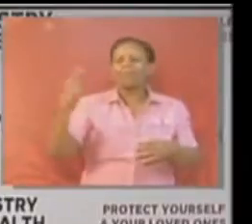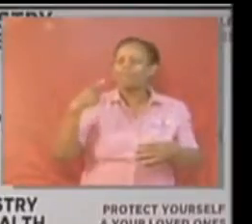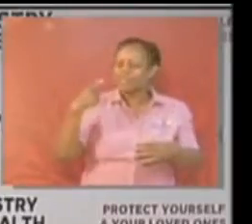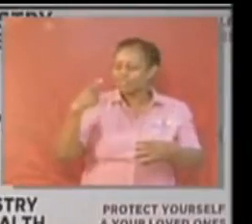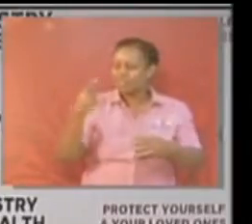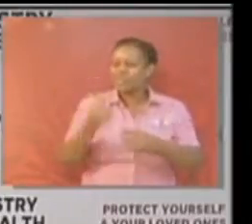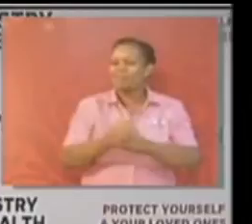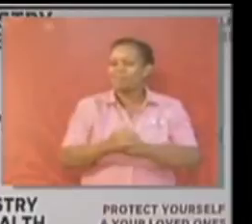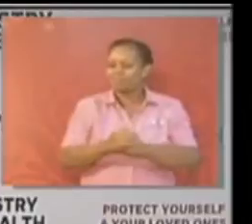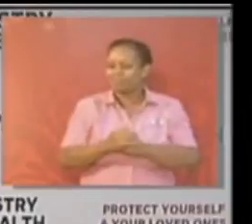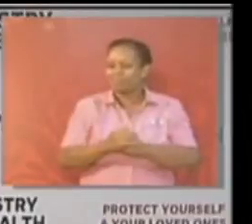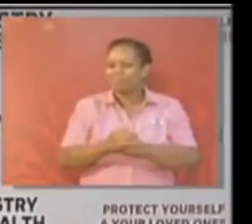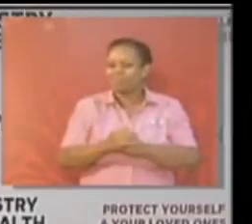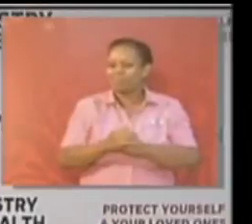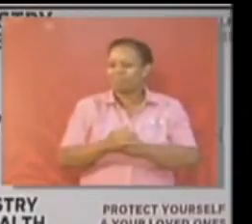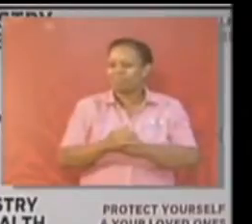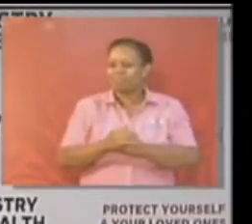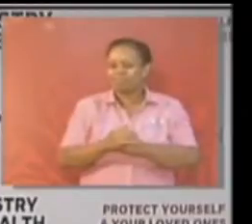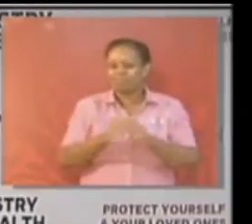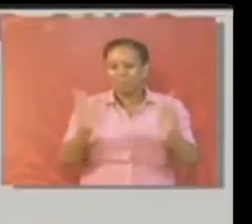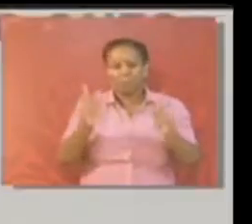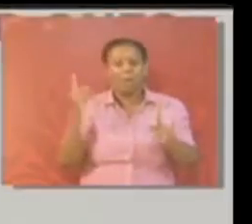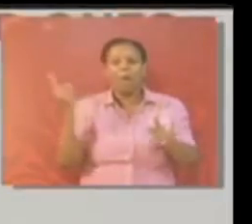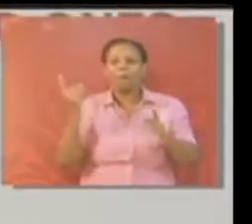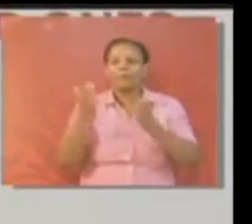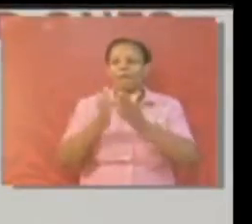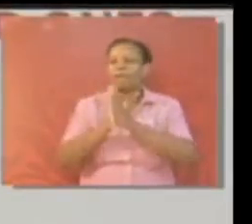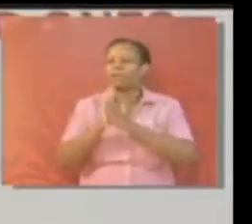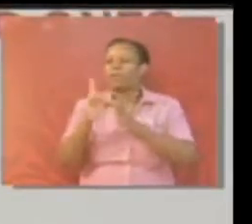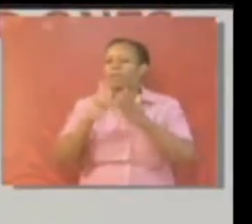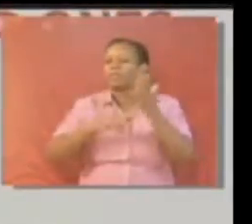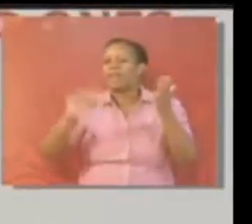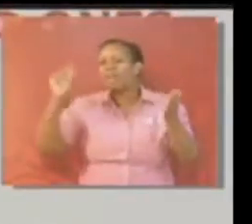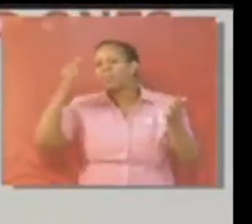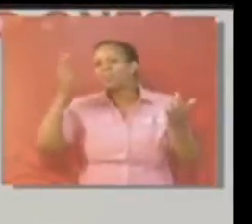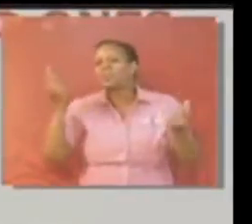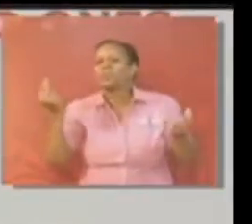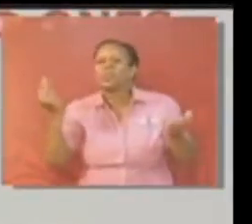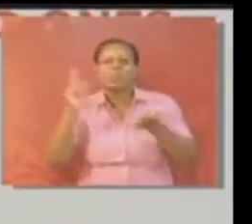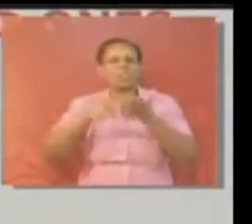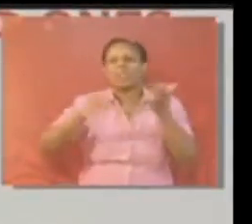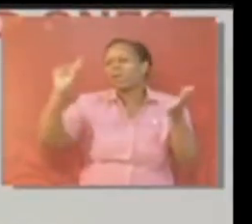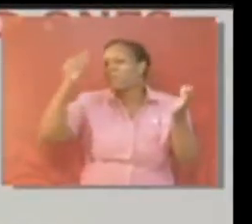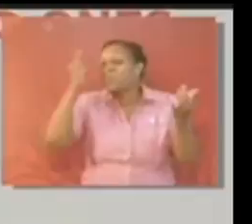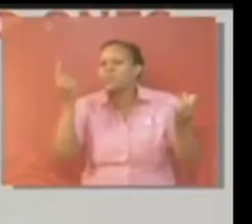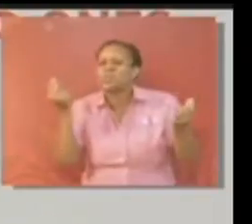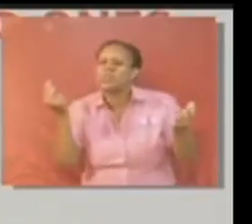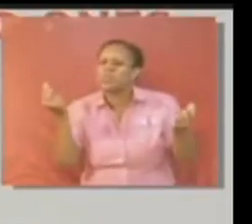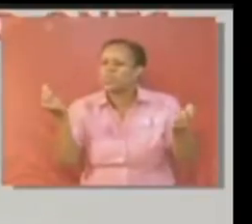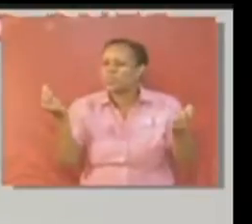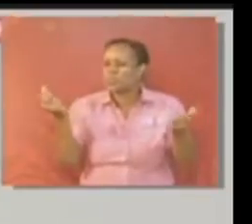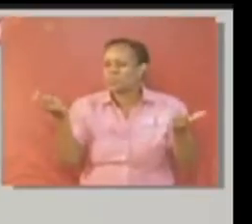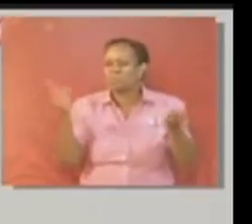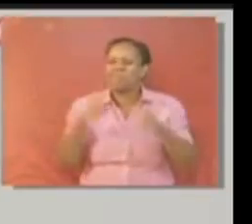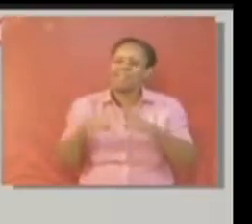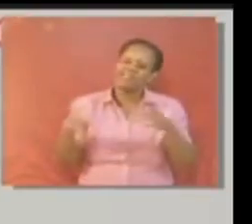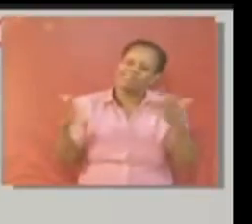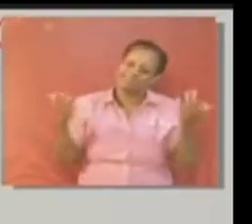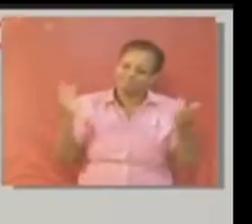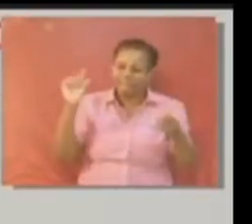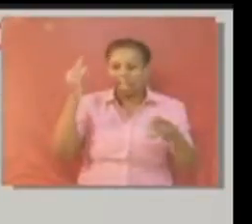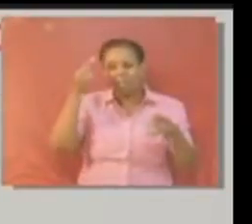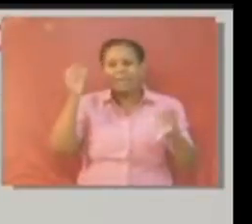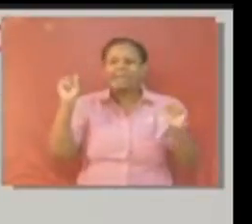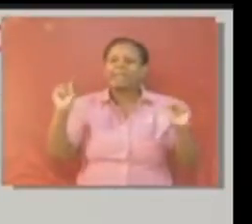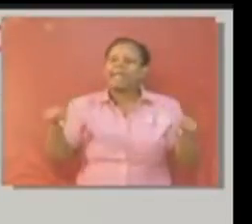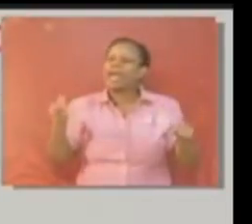is the government doing? What is the state doing? And I always say, the government can do all that it can, but it